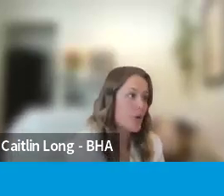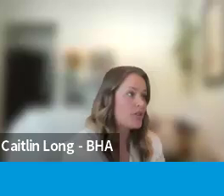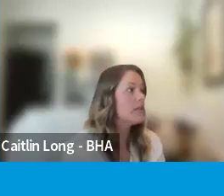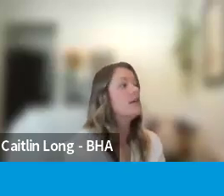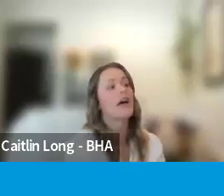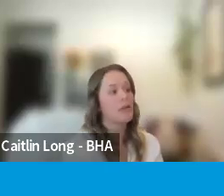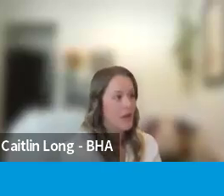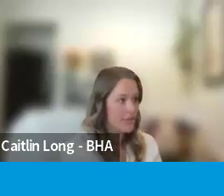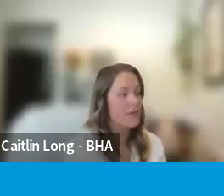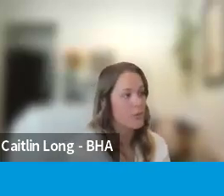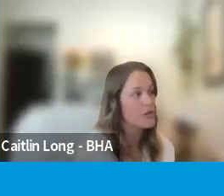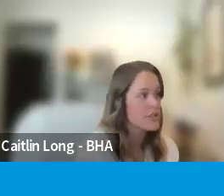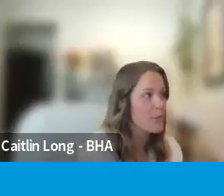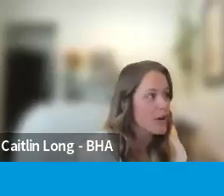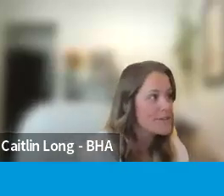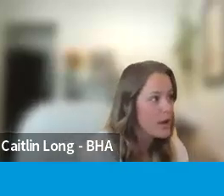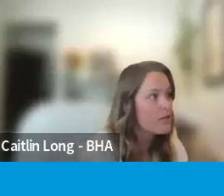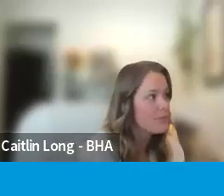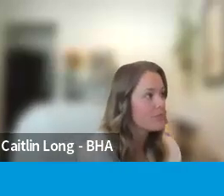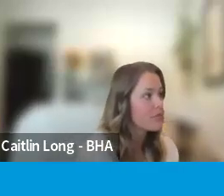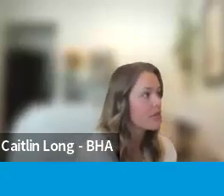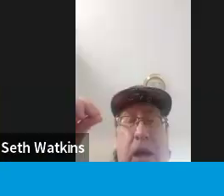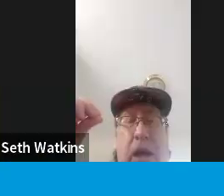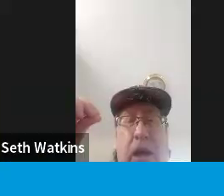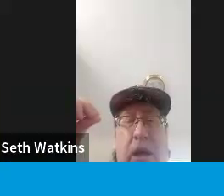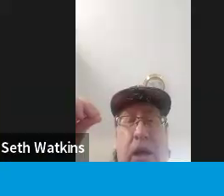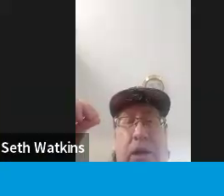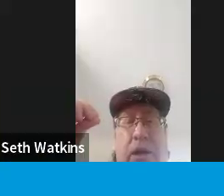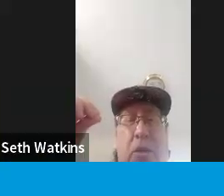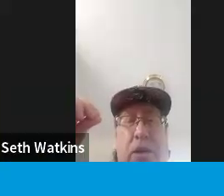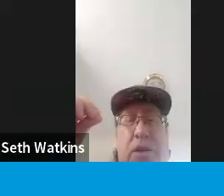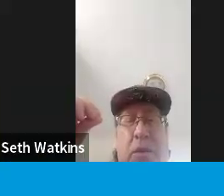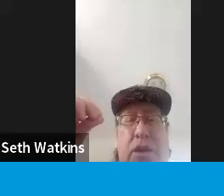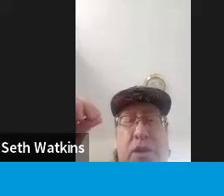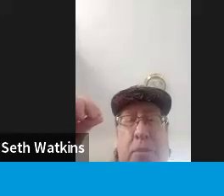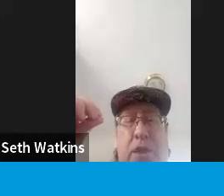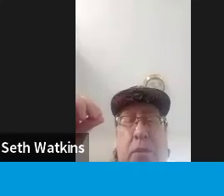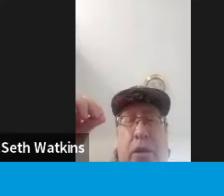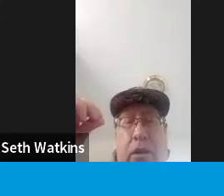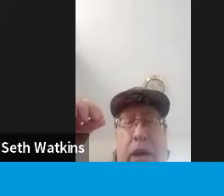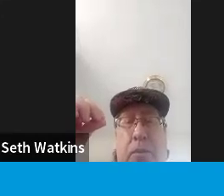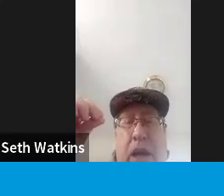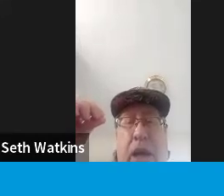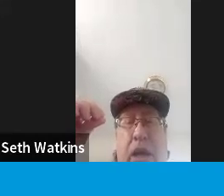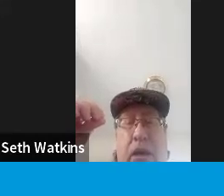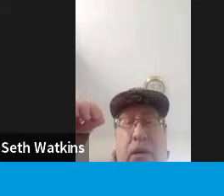we're hearing you all need, and I think that we want to support as well. I think I would also mention something about